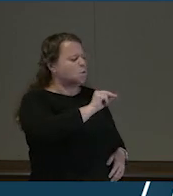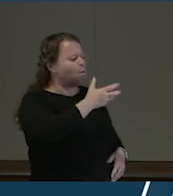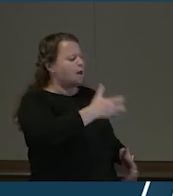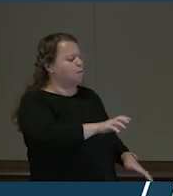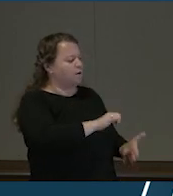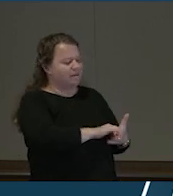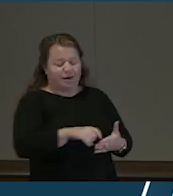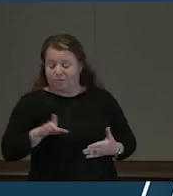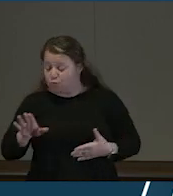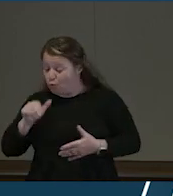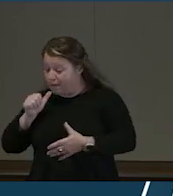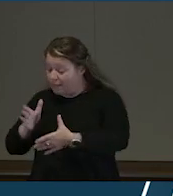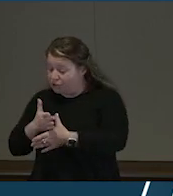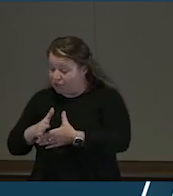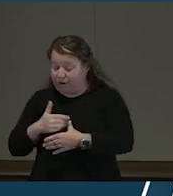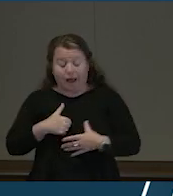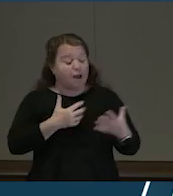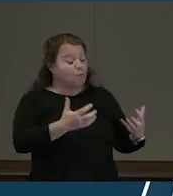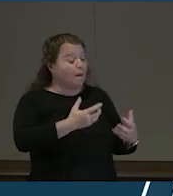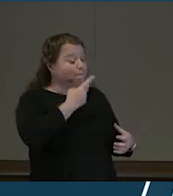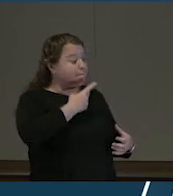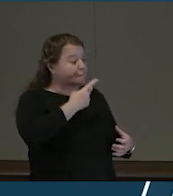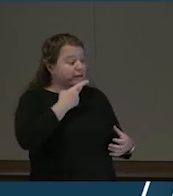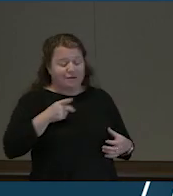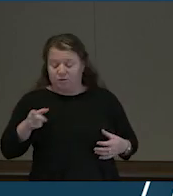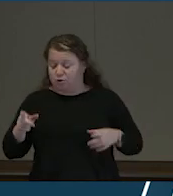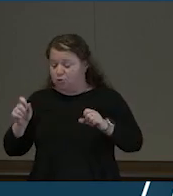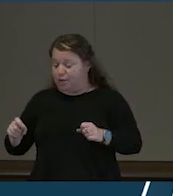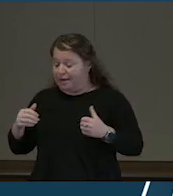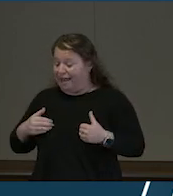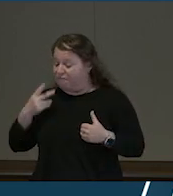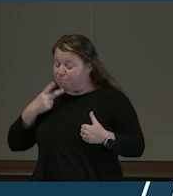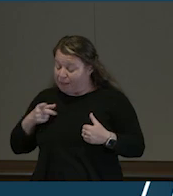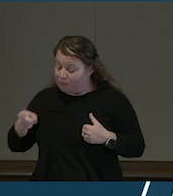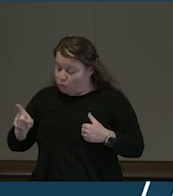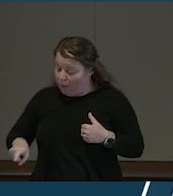not sharing. But I want pink. You can have the pink, but you have to share.